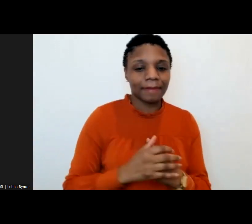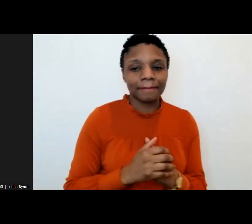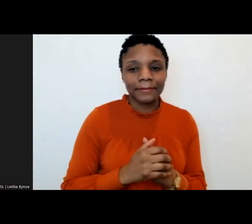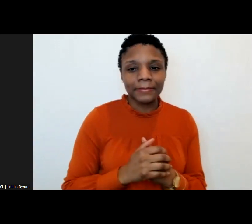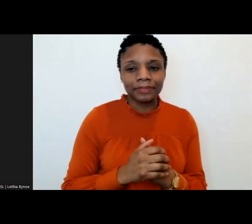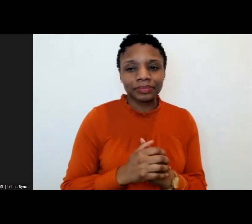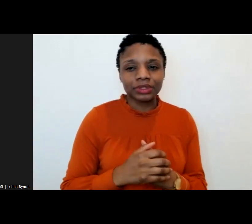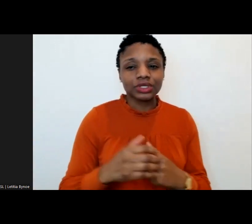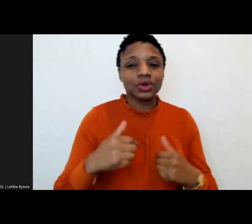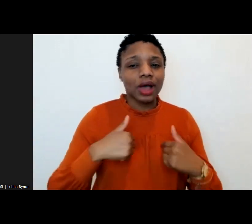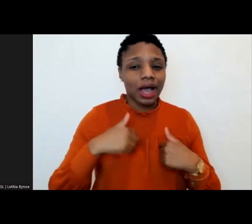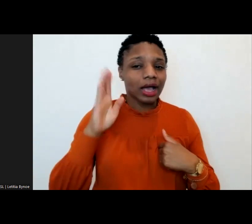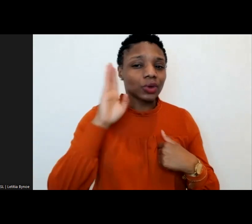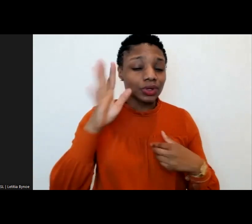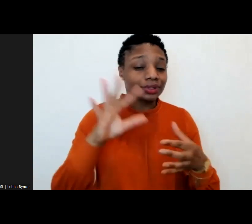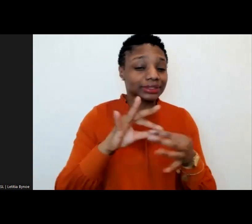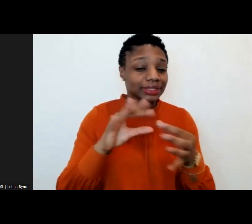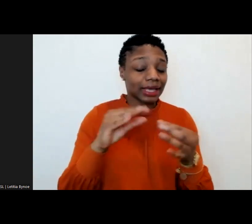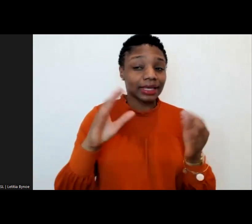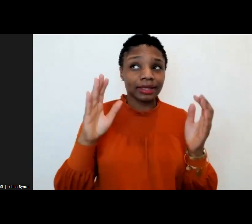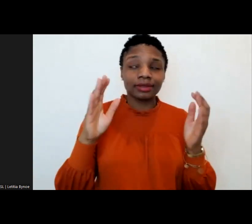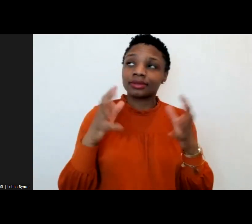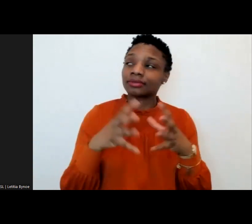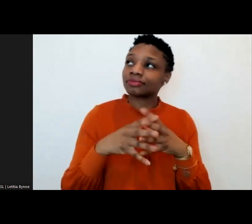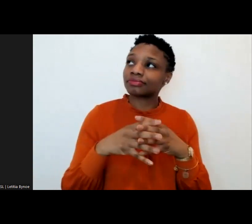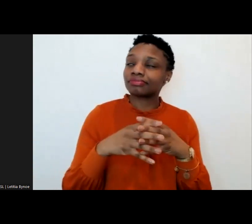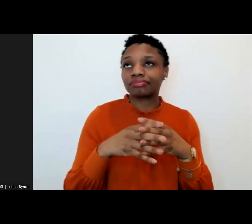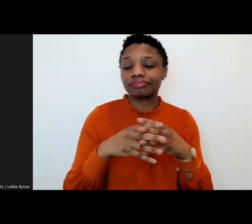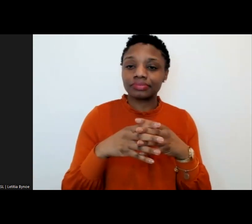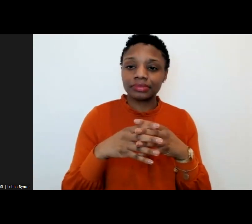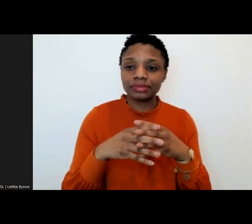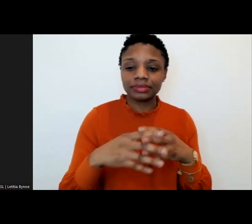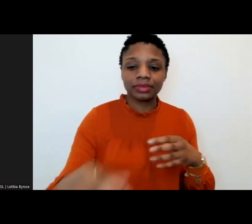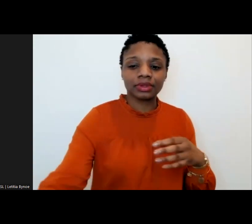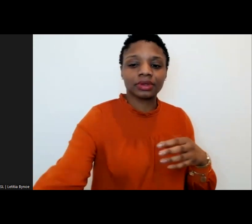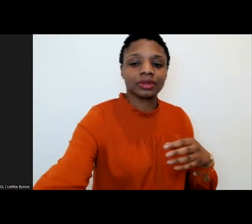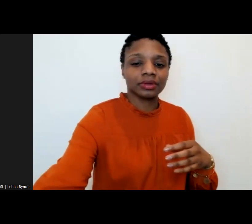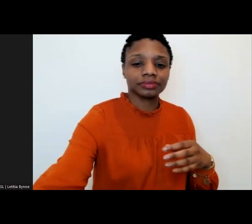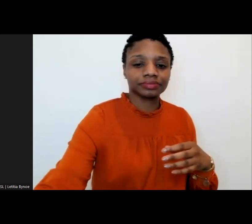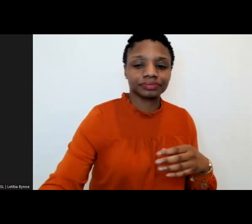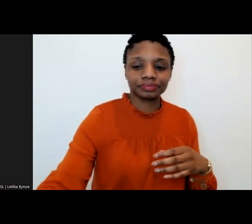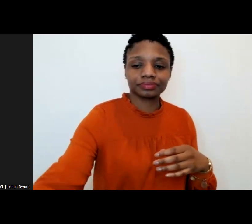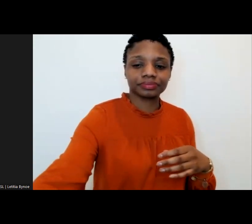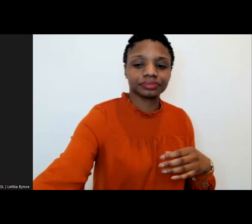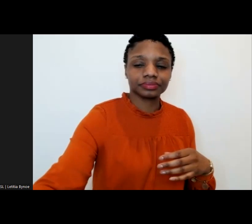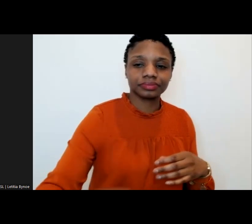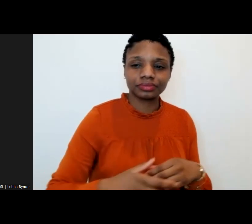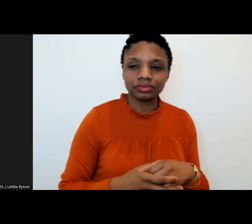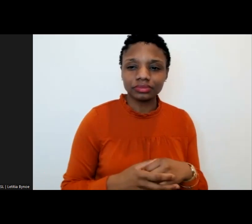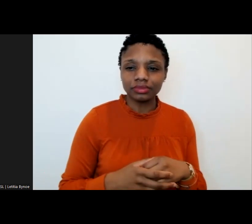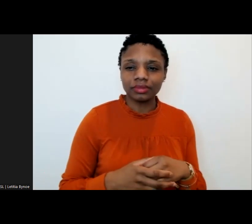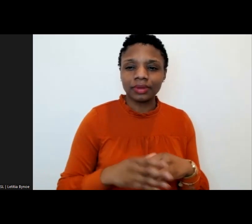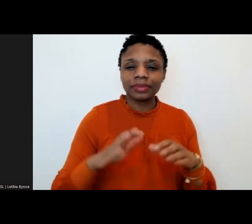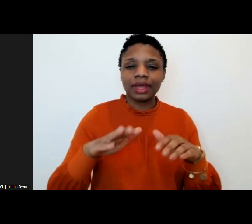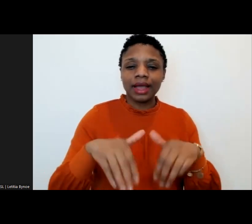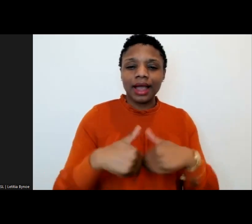say it has been a focus. A lot of the discussion as of late is how you